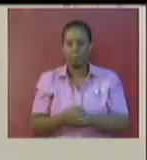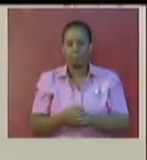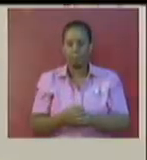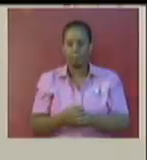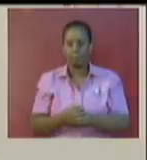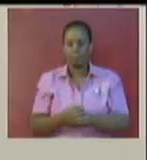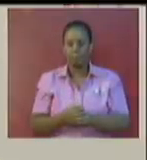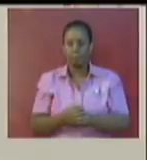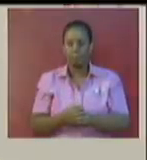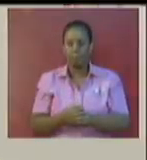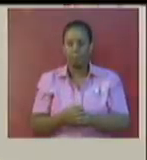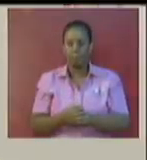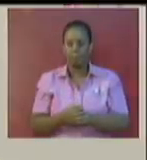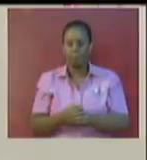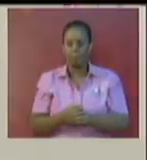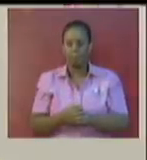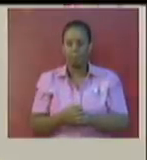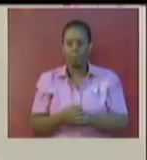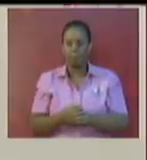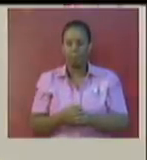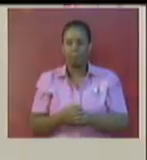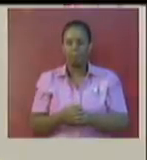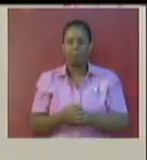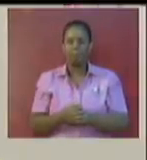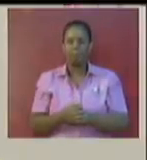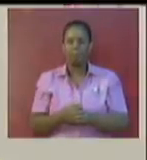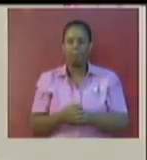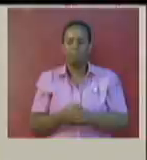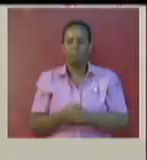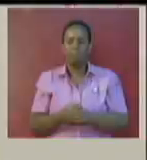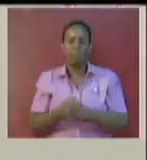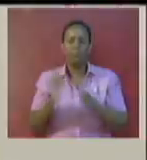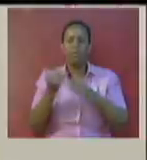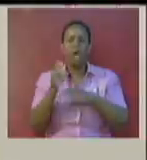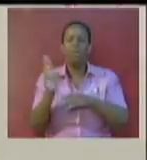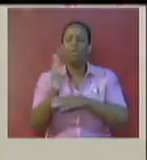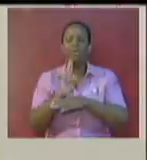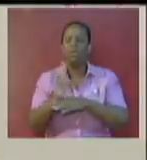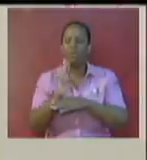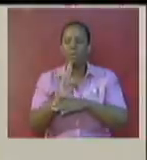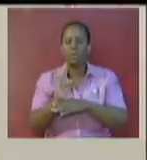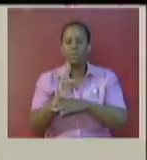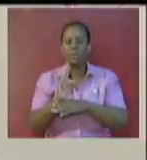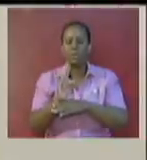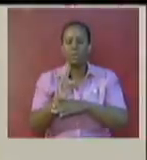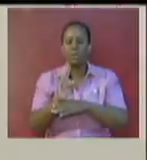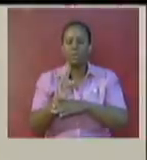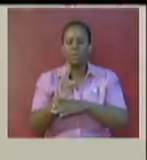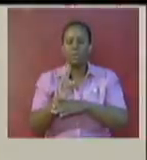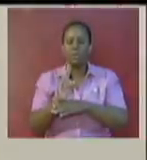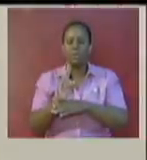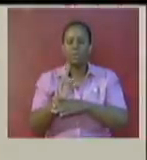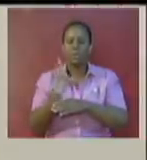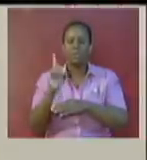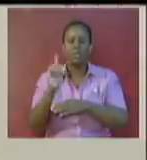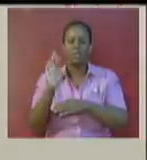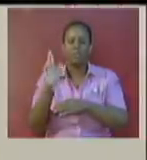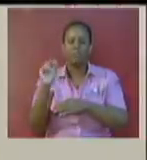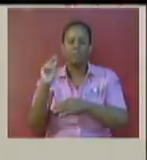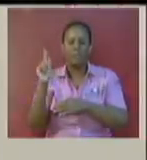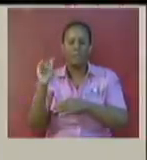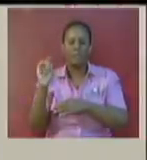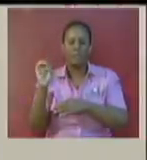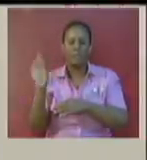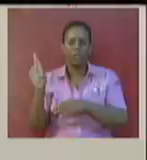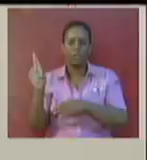the CMO and his clinical team? And a question for Dr. Fraser. What interventions have been